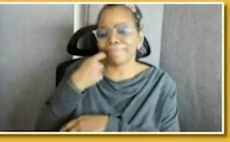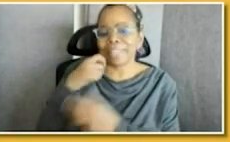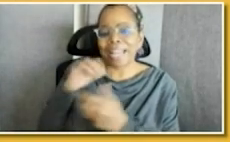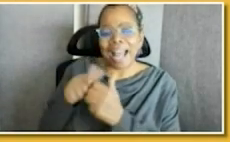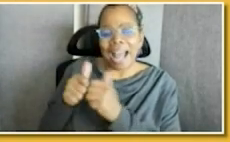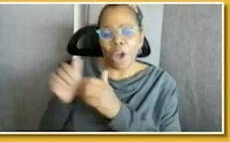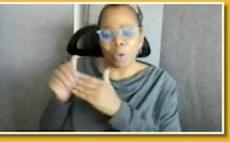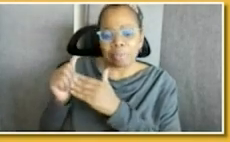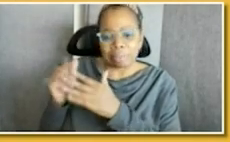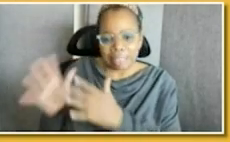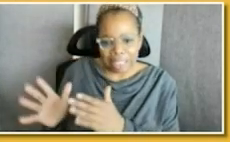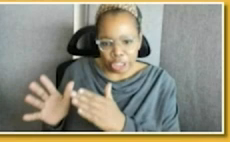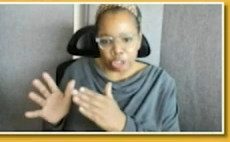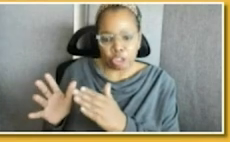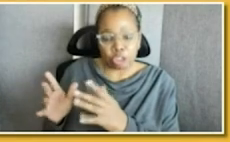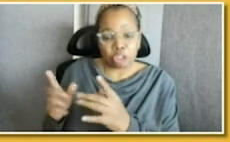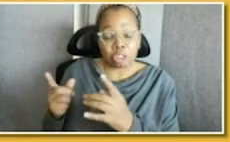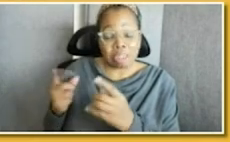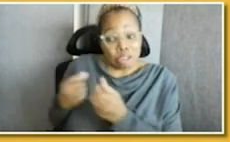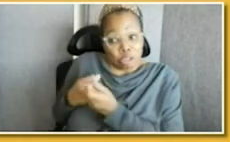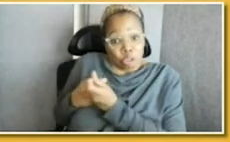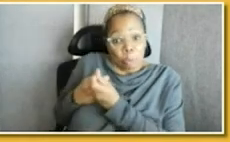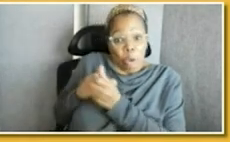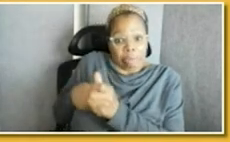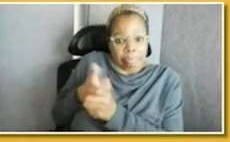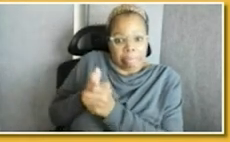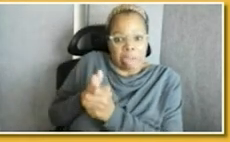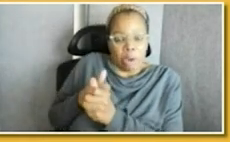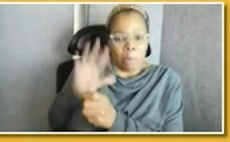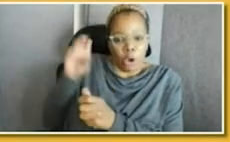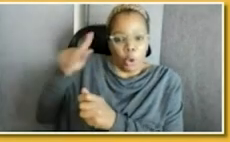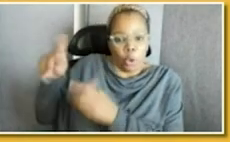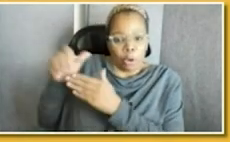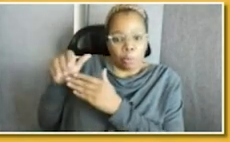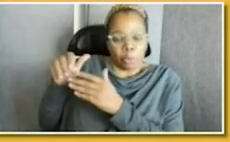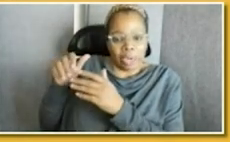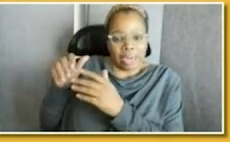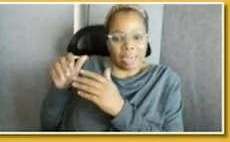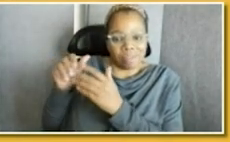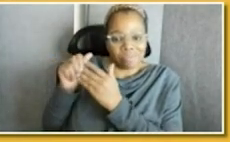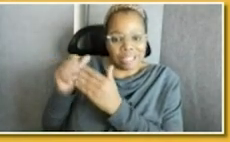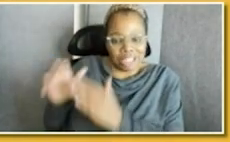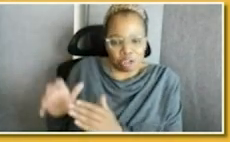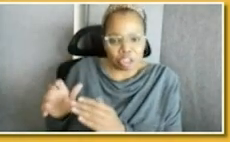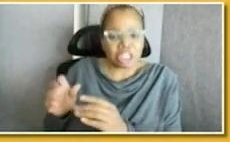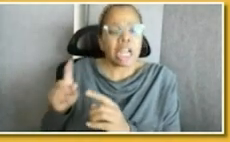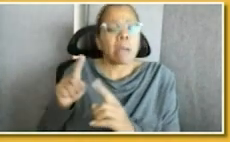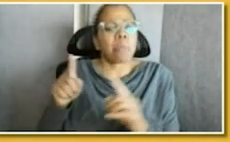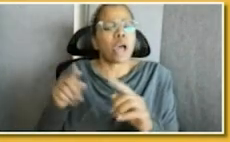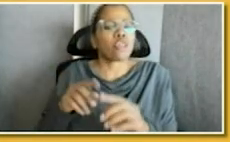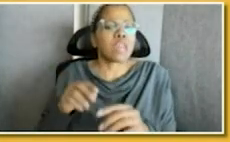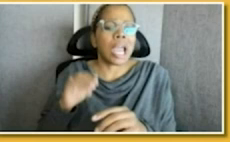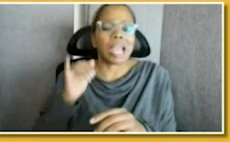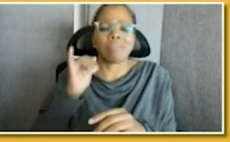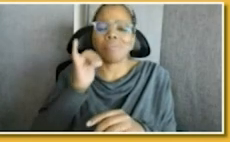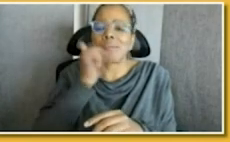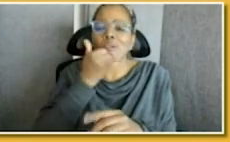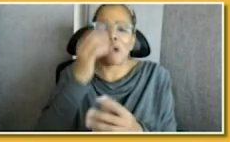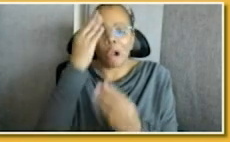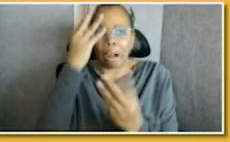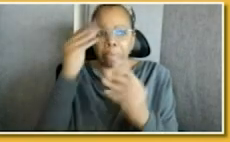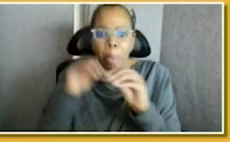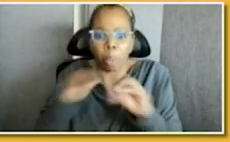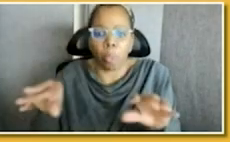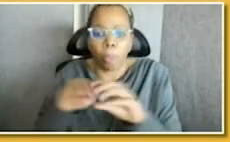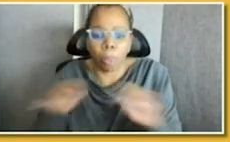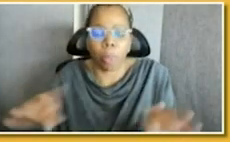mainstream media, were willing to spread disinformation to really popularize a set of harmful narratives about the Postal